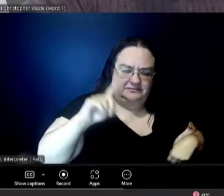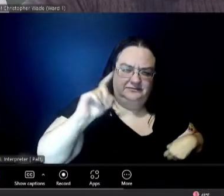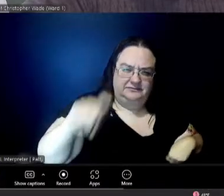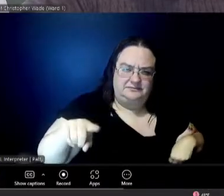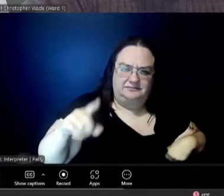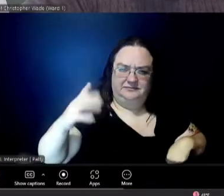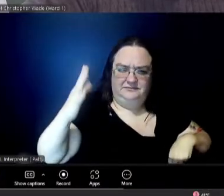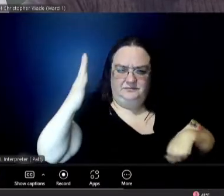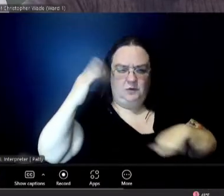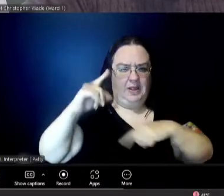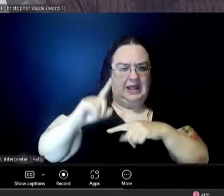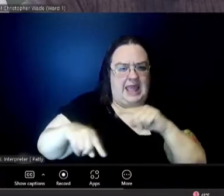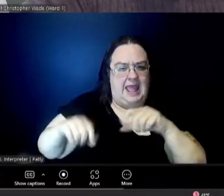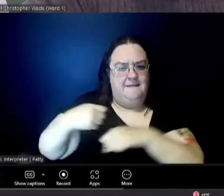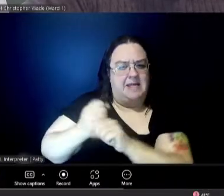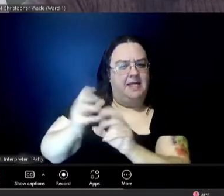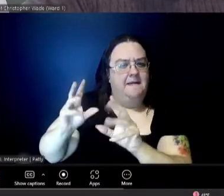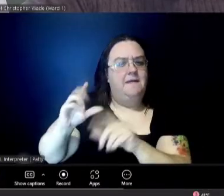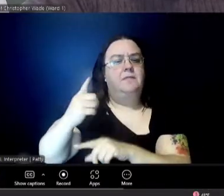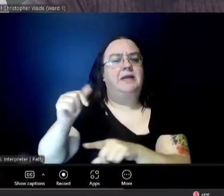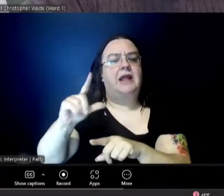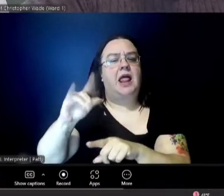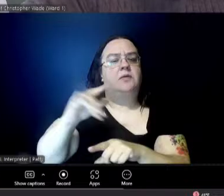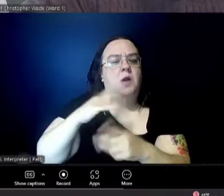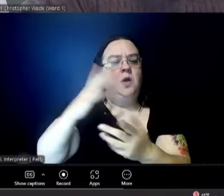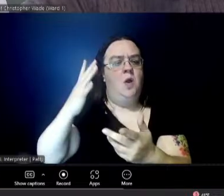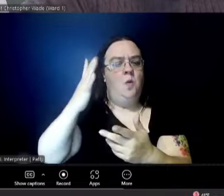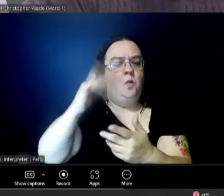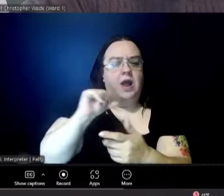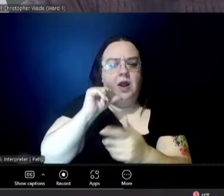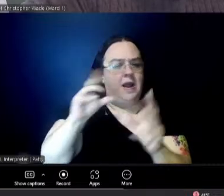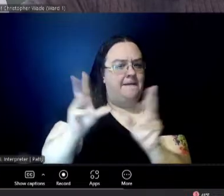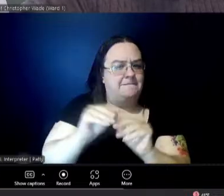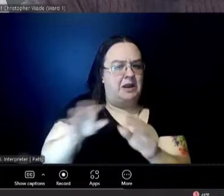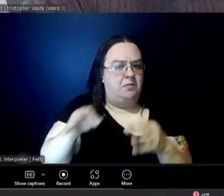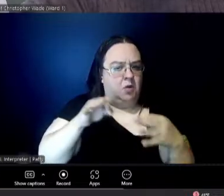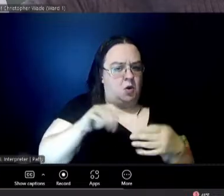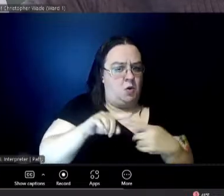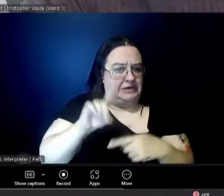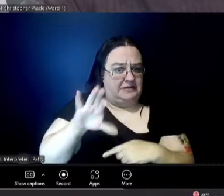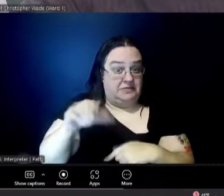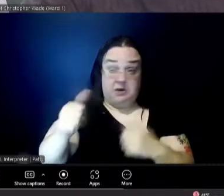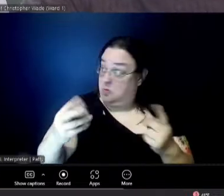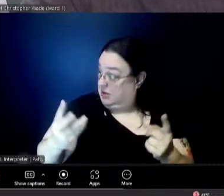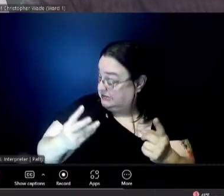10th? I'm just curious. To a Wednesday? Yeah.